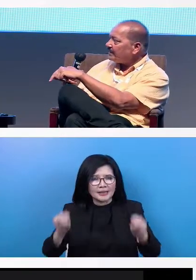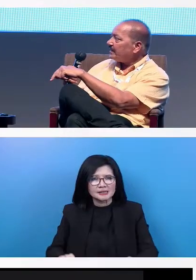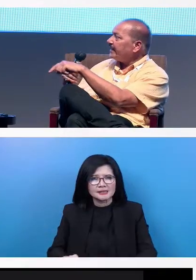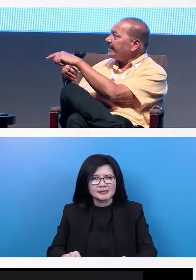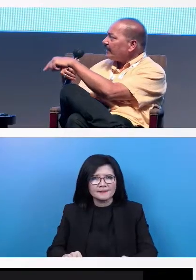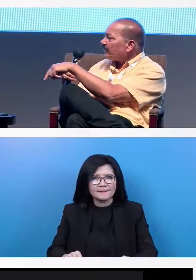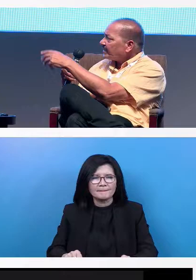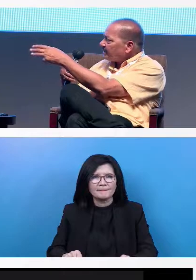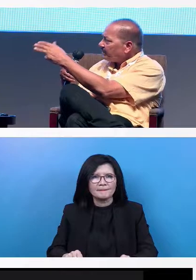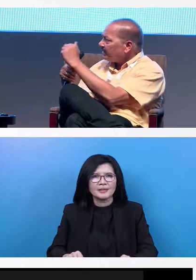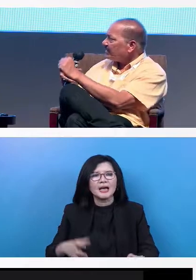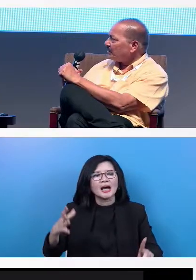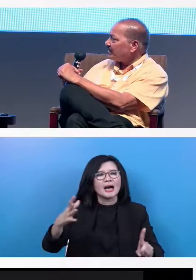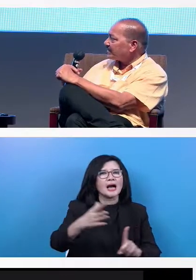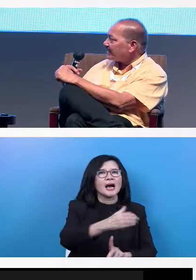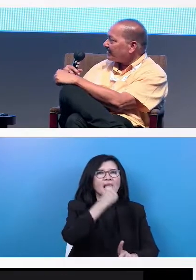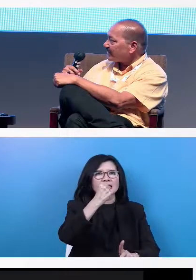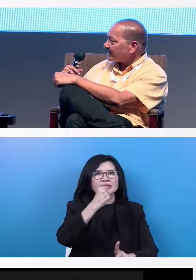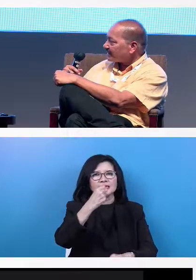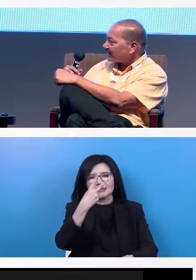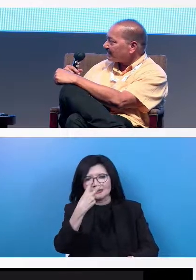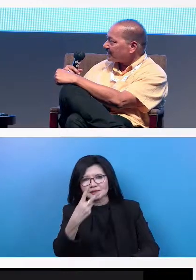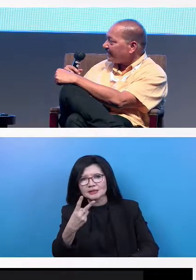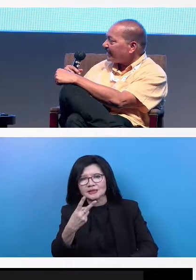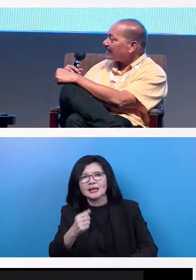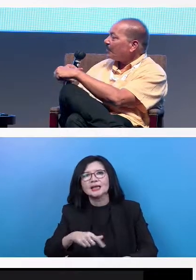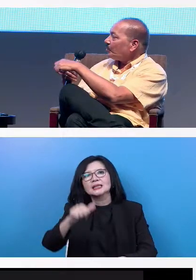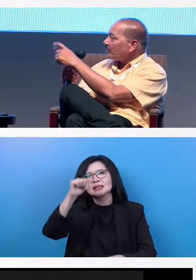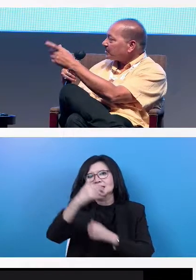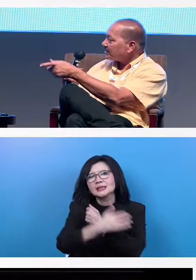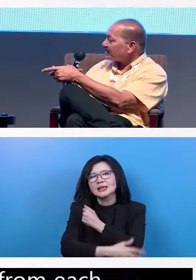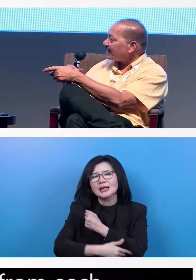saw in India, for example, in Odisha, the infrastructure that was